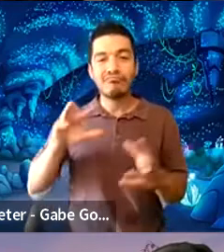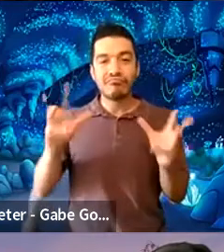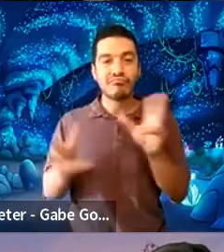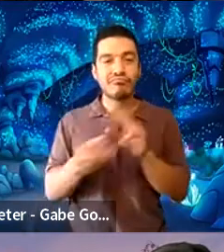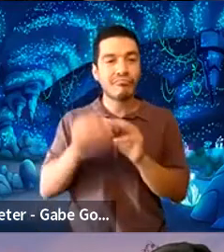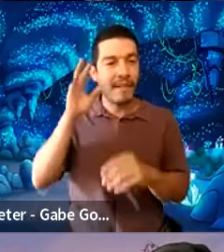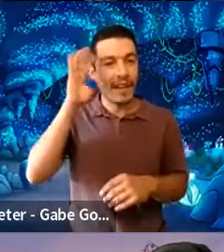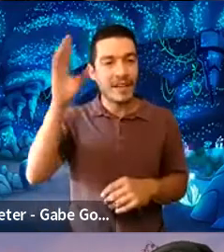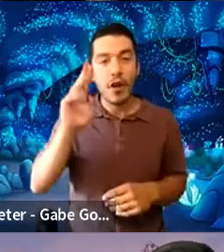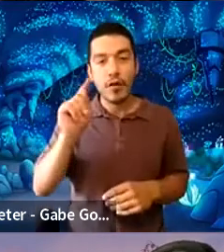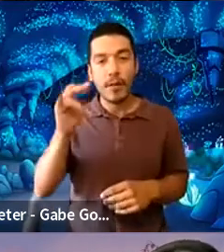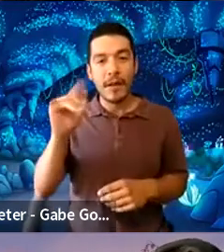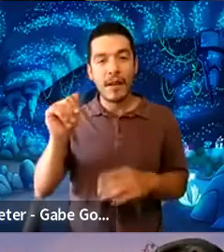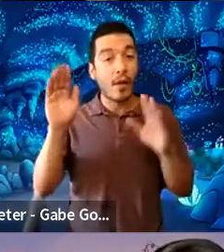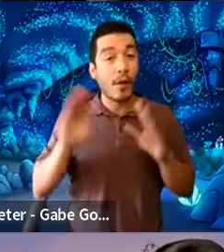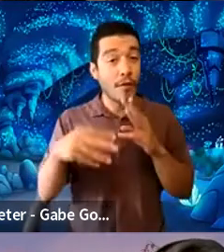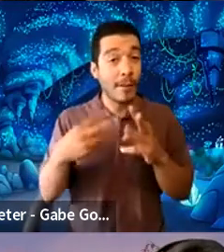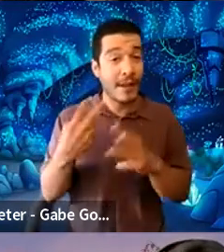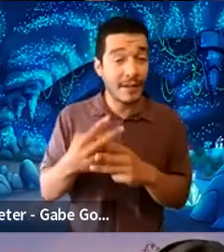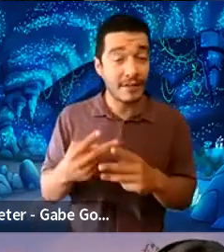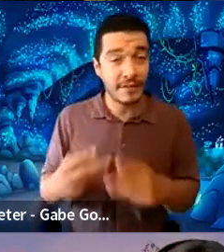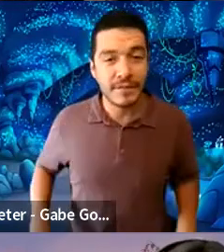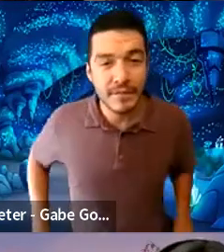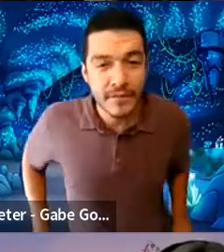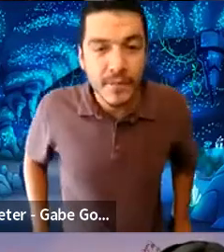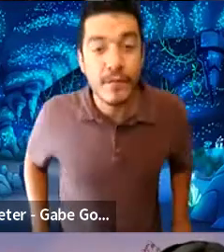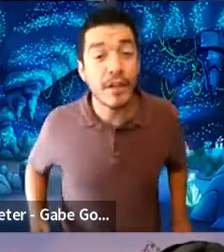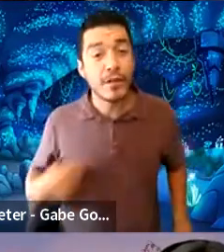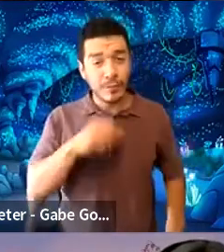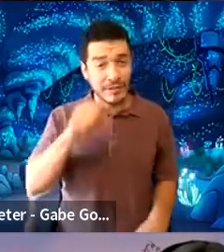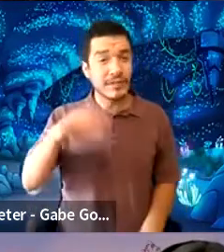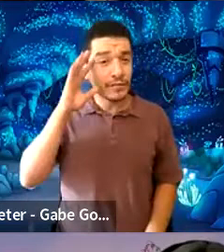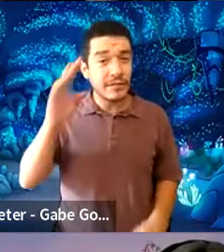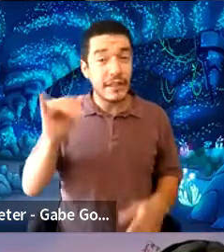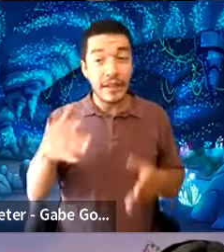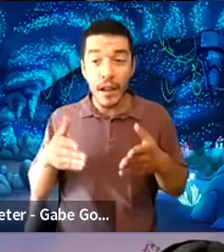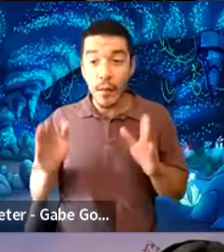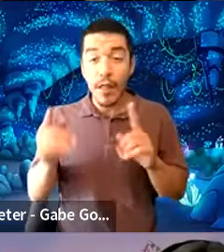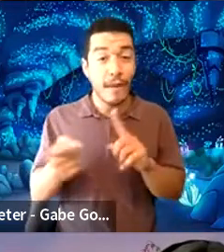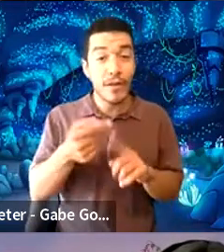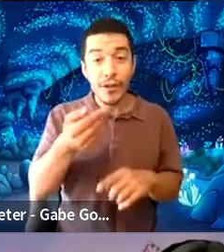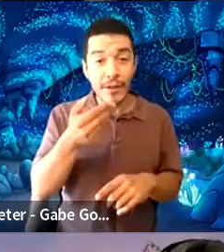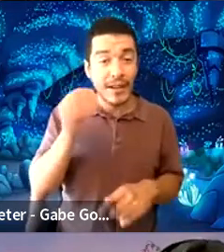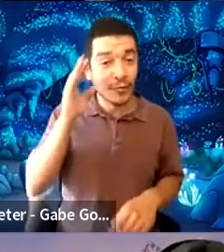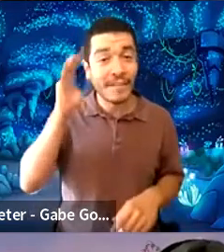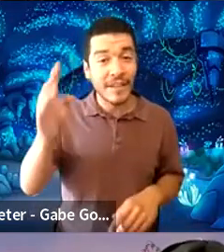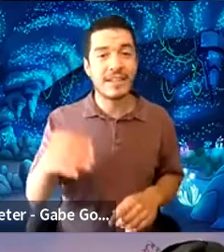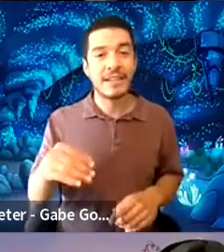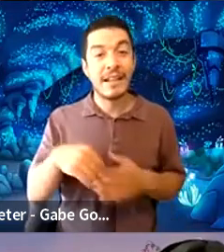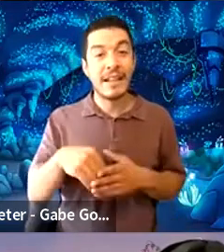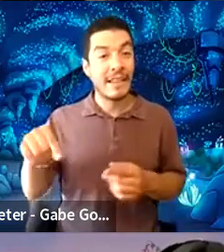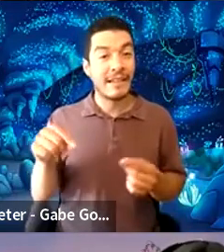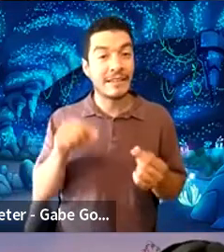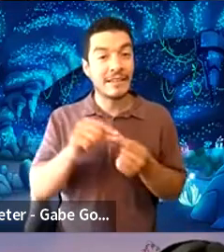fantasy utopia, wonderful place. So we get to kind of create like the way the first pizza was invented in this